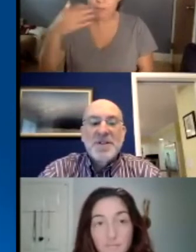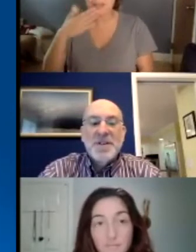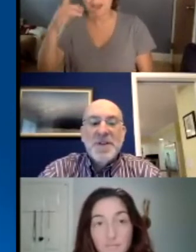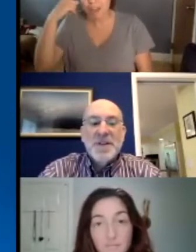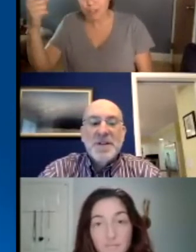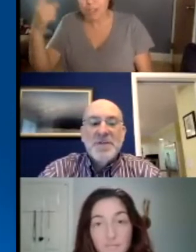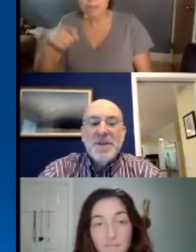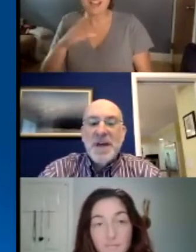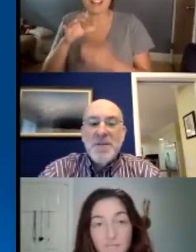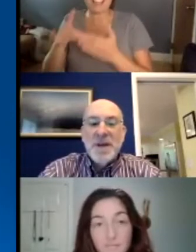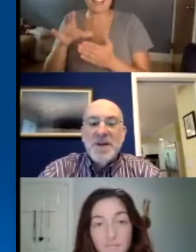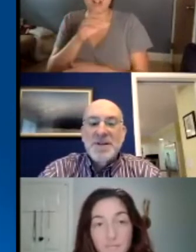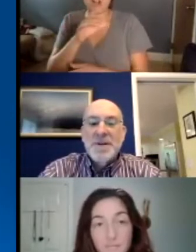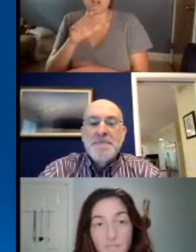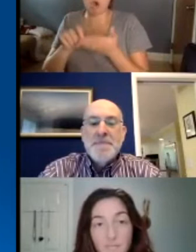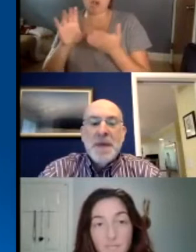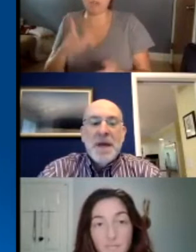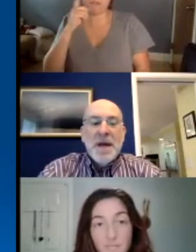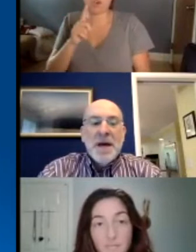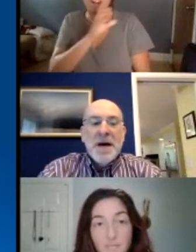clinical significance of nightmares